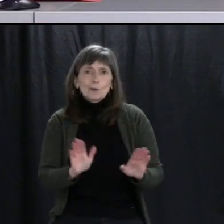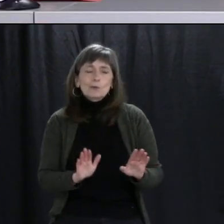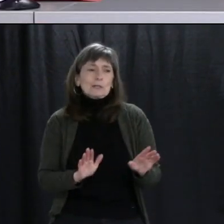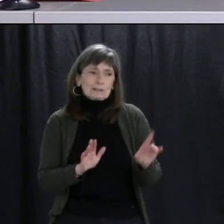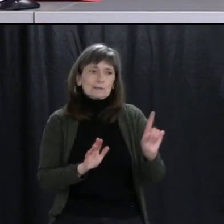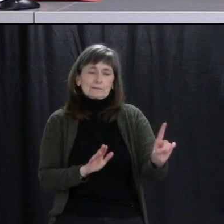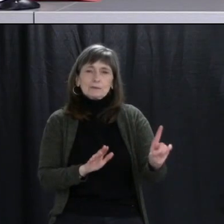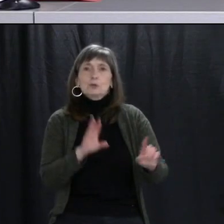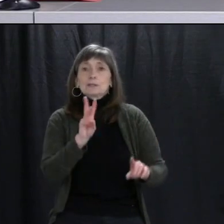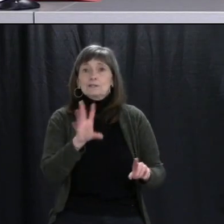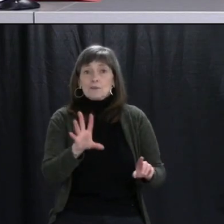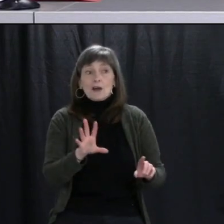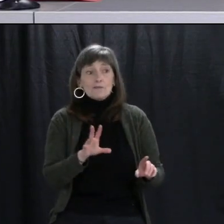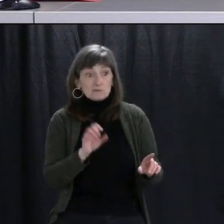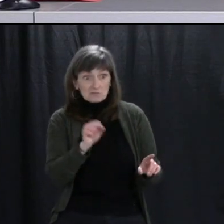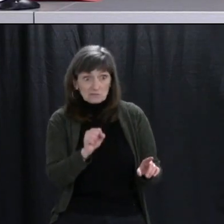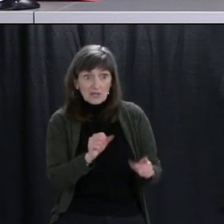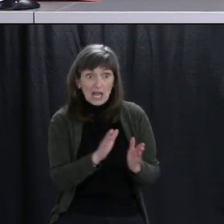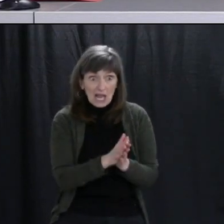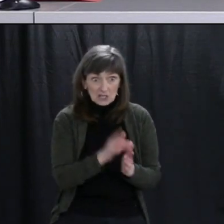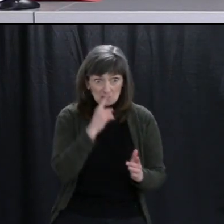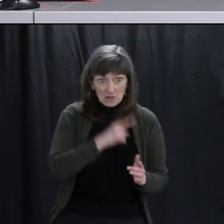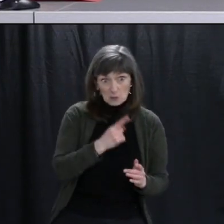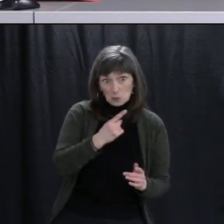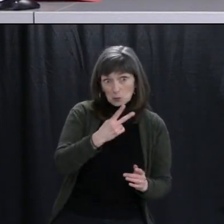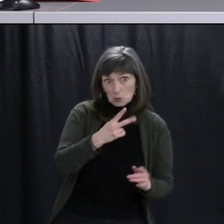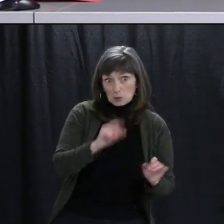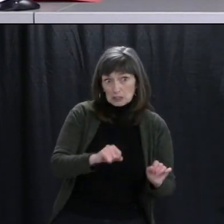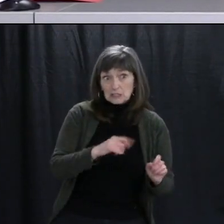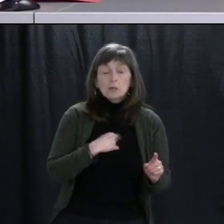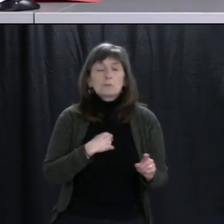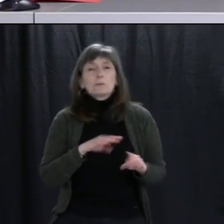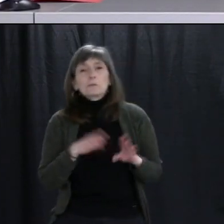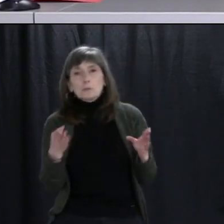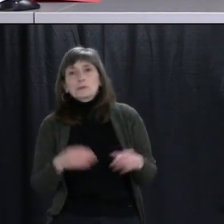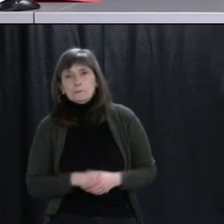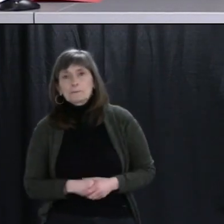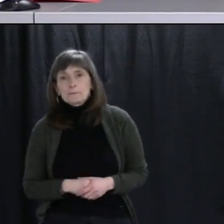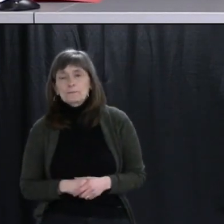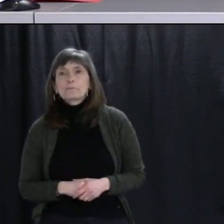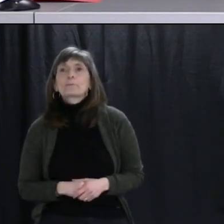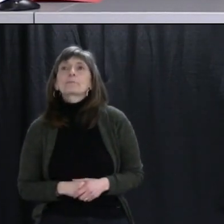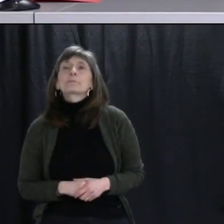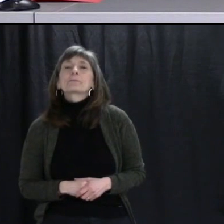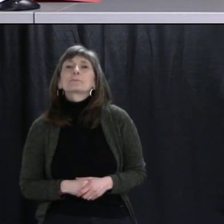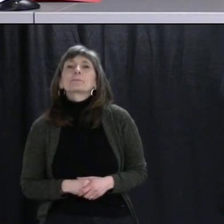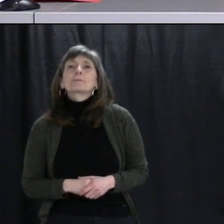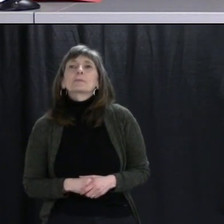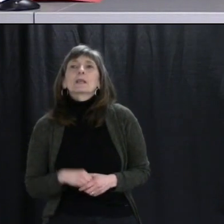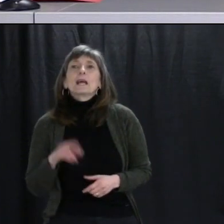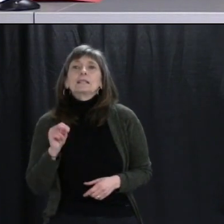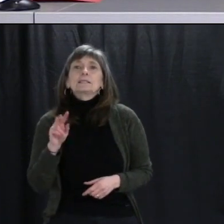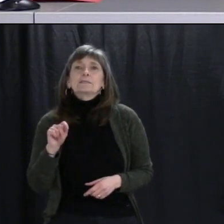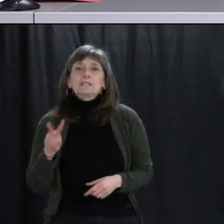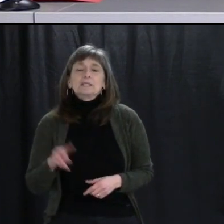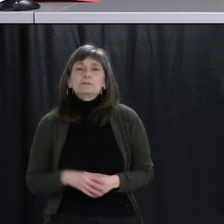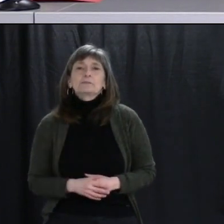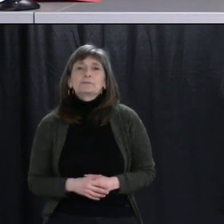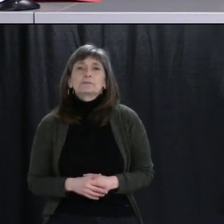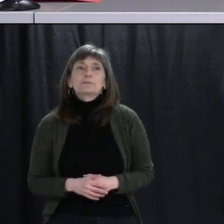Thank you. The next question is from Kellyanne Roberts from NTV News. Please go ahead. Thank you. Minister Haggie, yesterday you